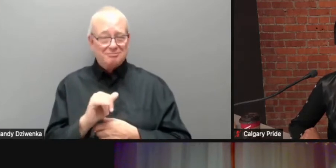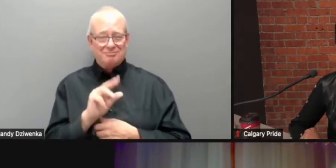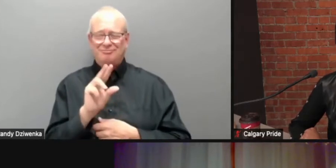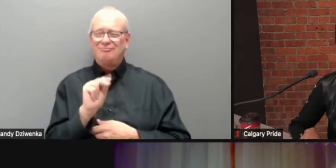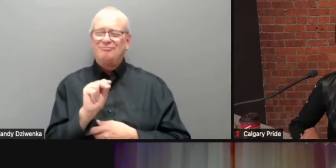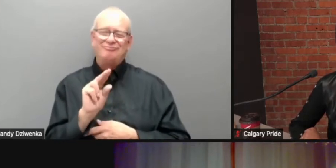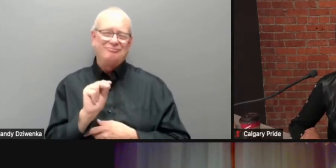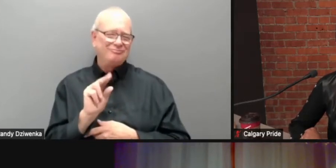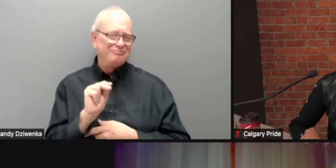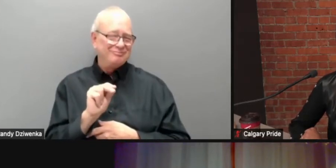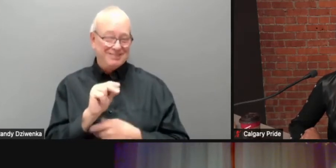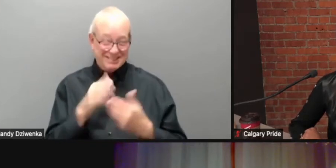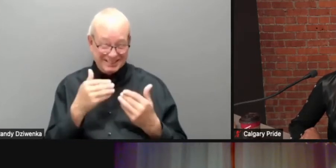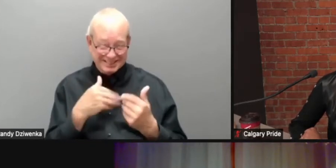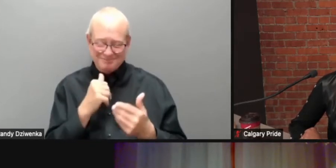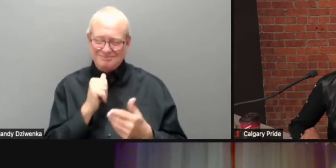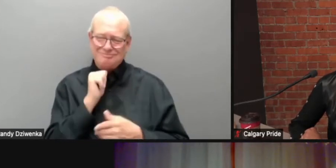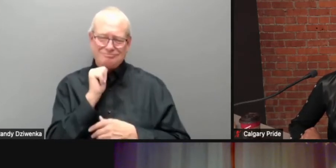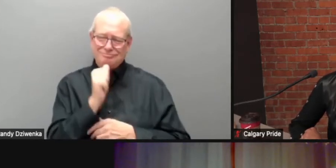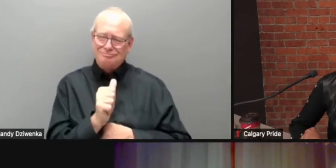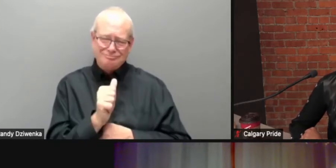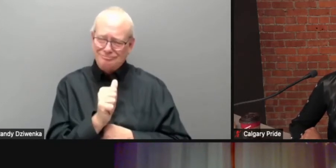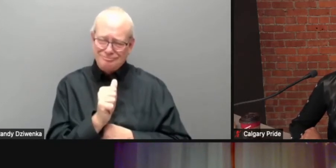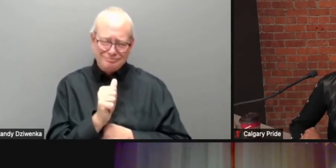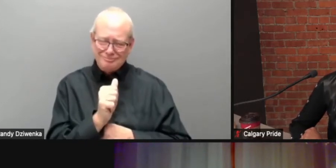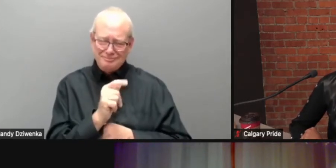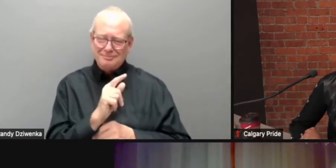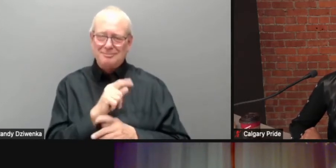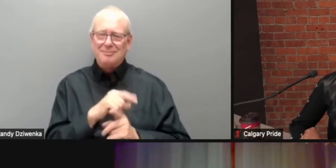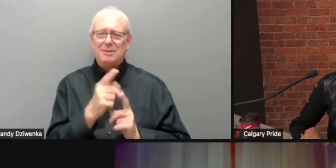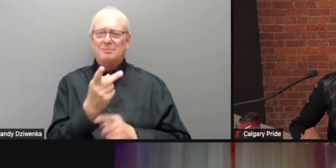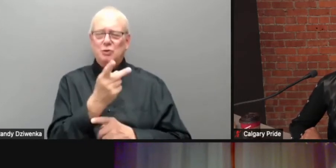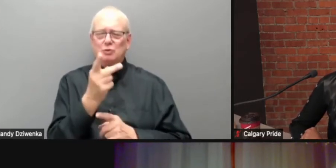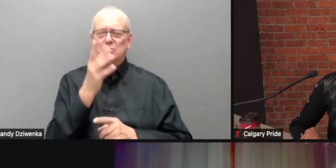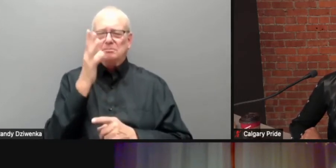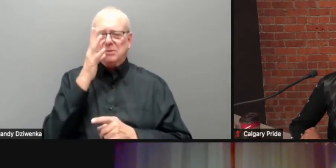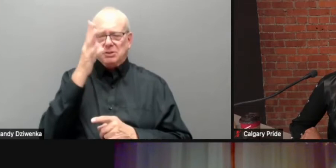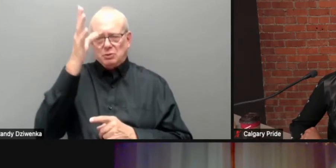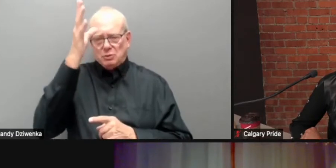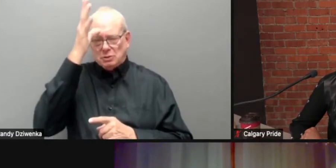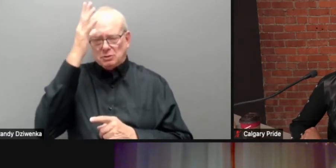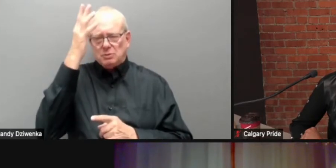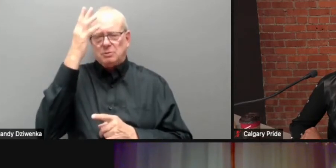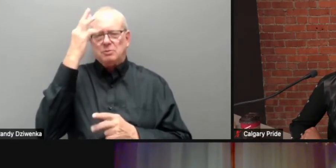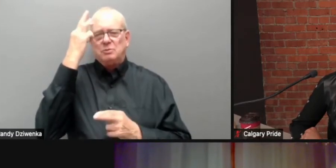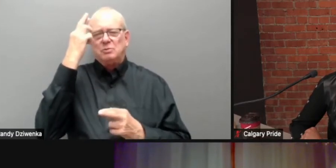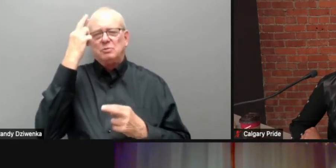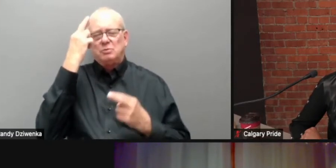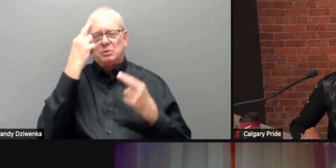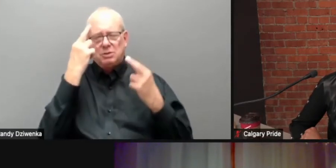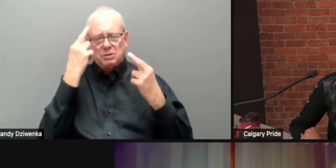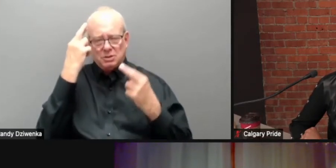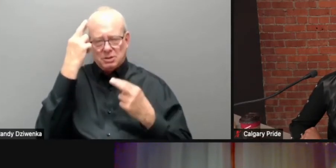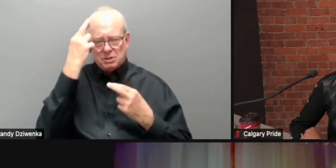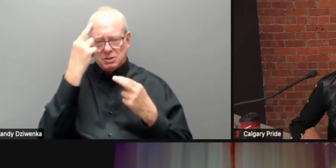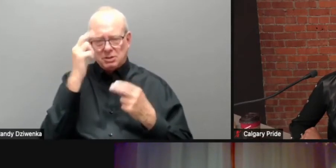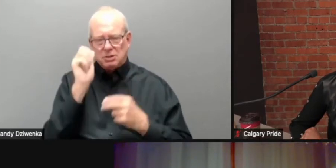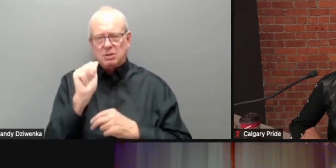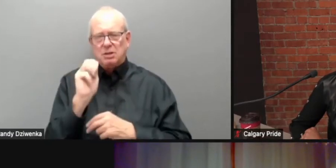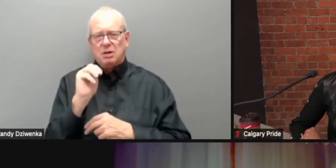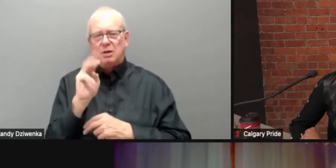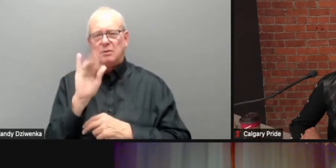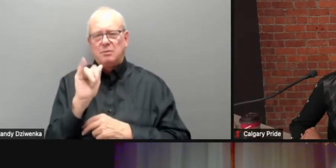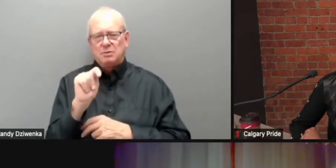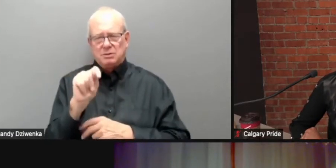Amrit's happiness supersedes the traditional wants and desires every parent has for their child. They have